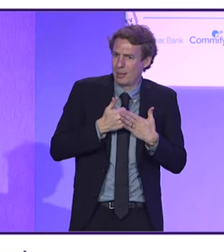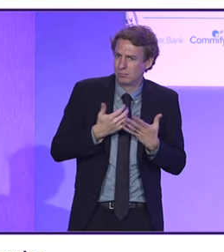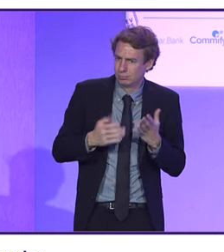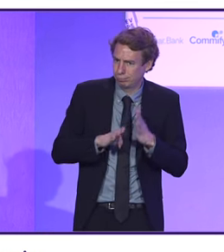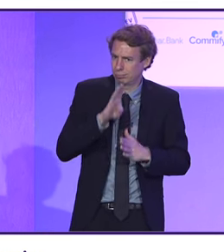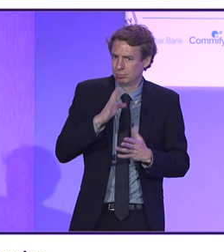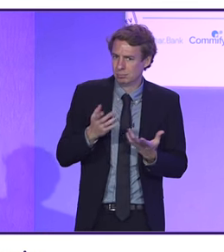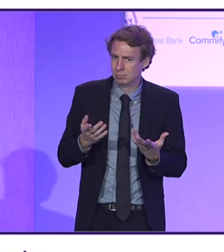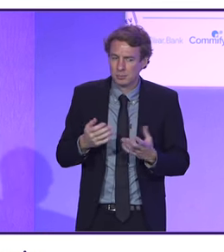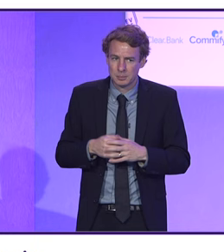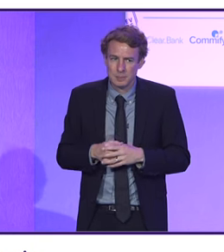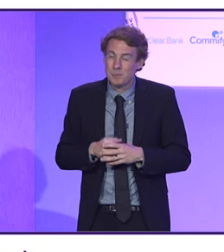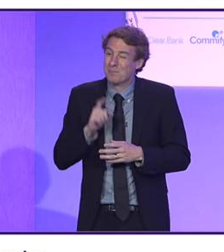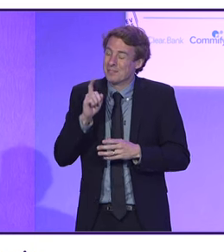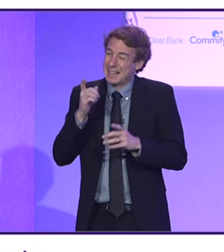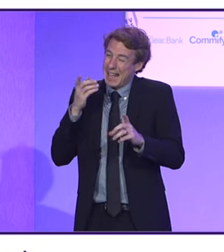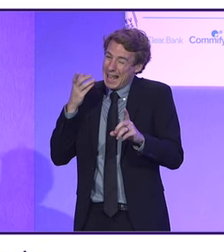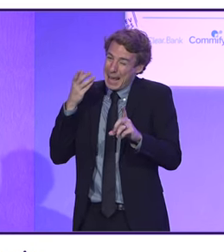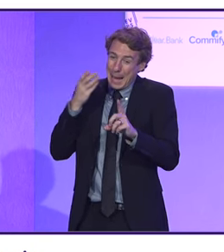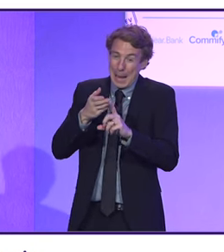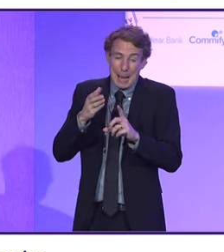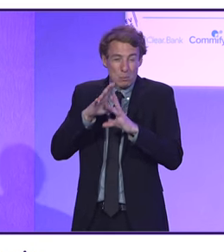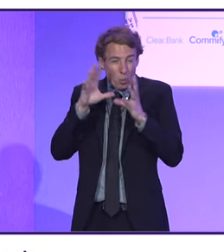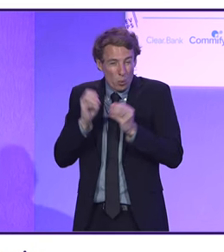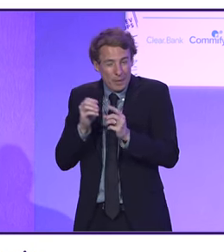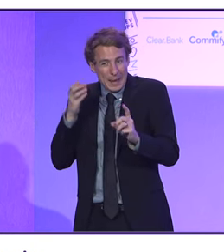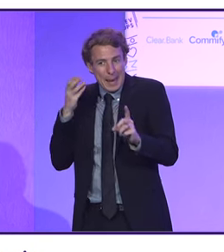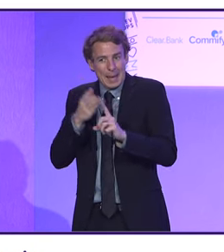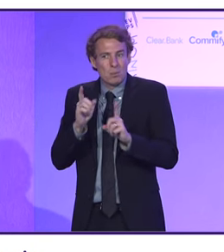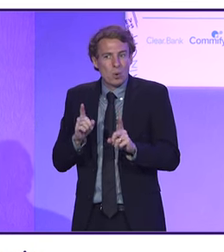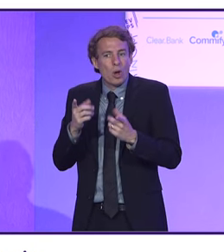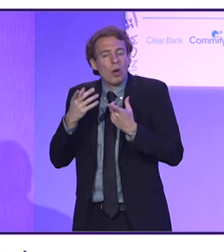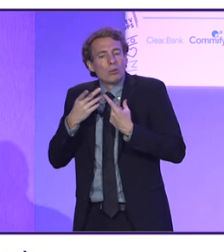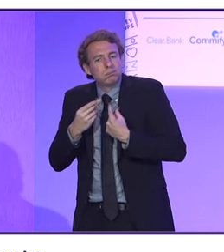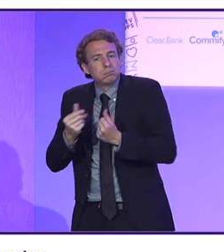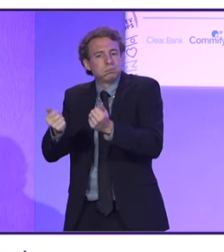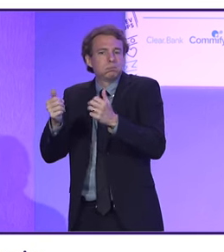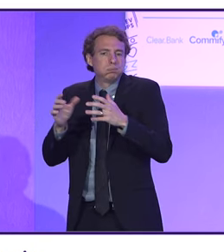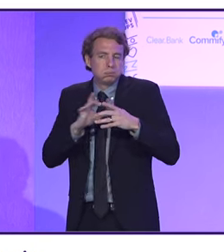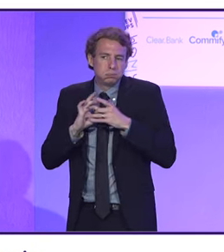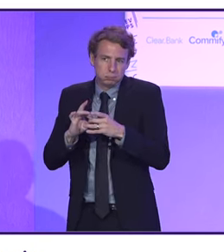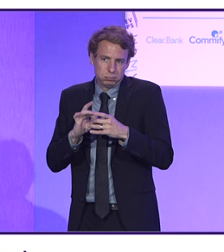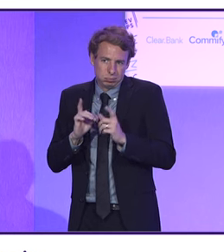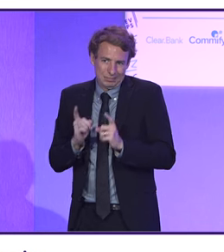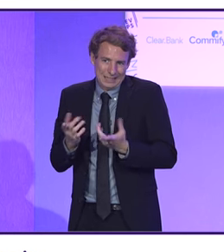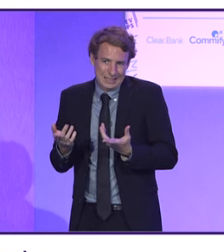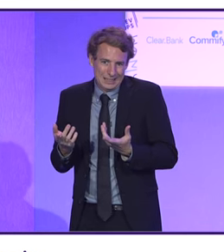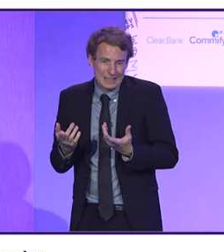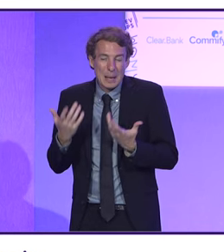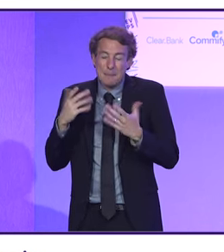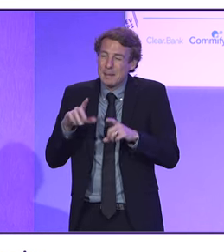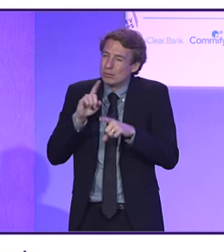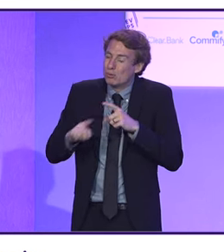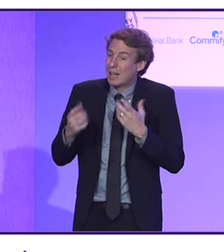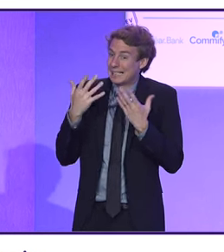But at the end of the day, the goal is to reduce friction. And we've chosen many times over the last 10 years to remove that friction by